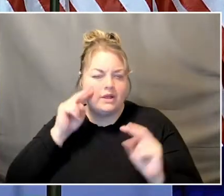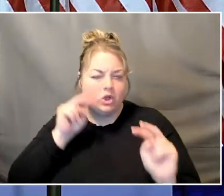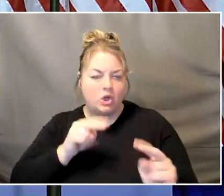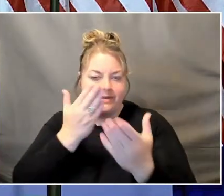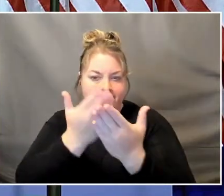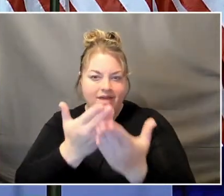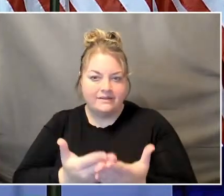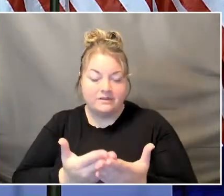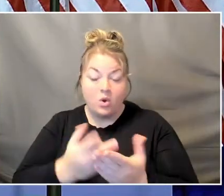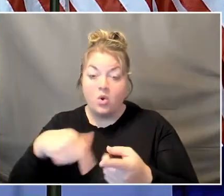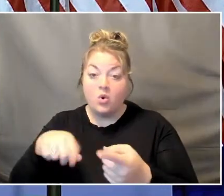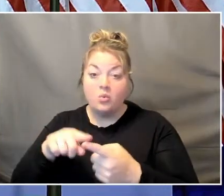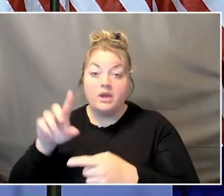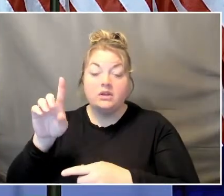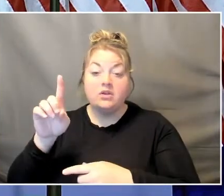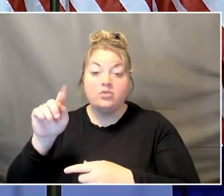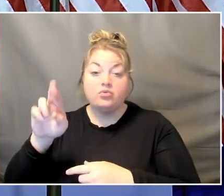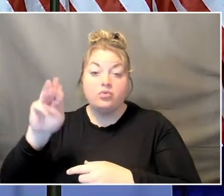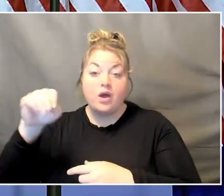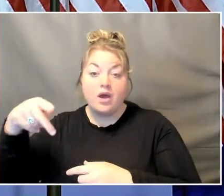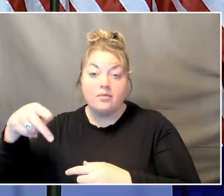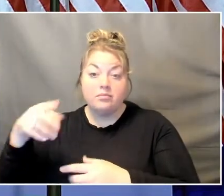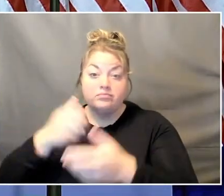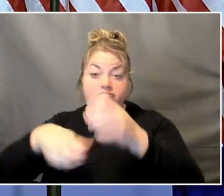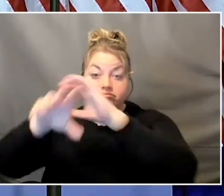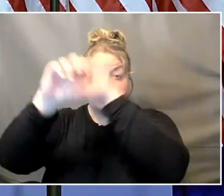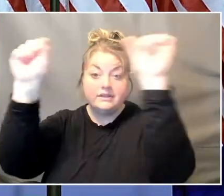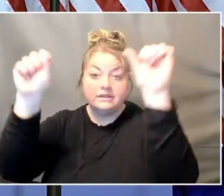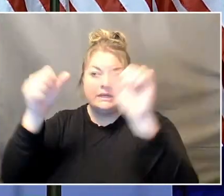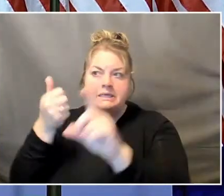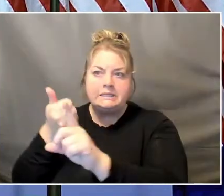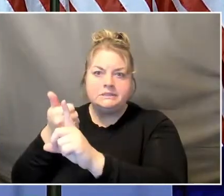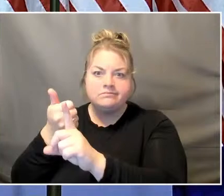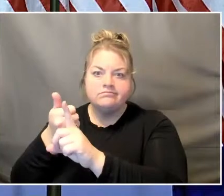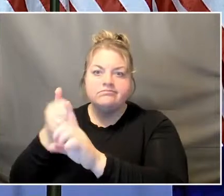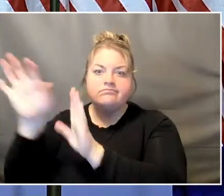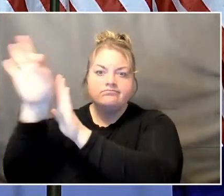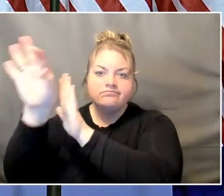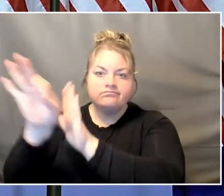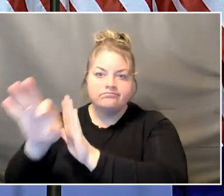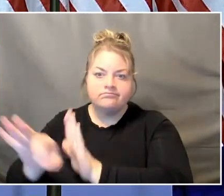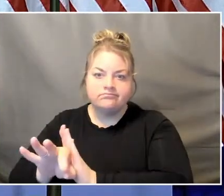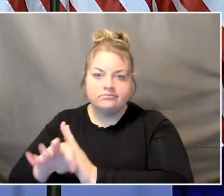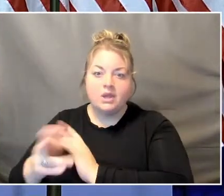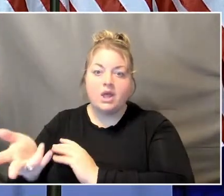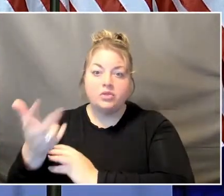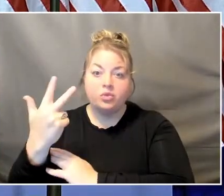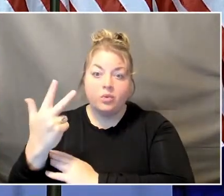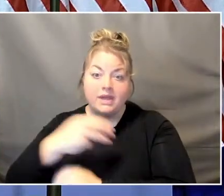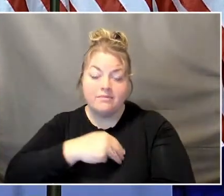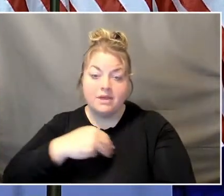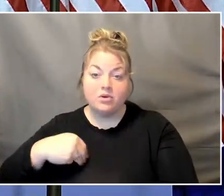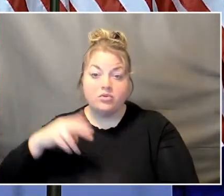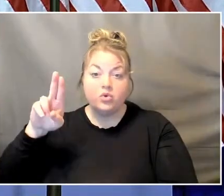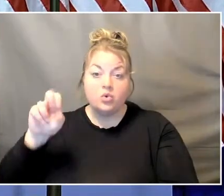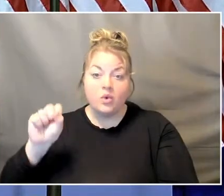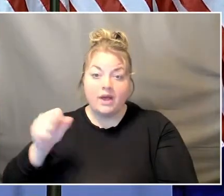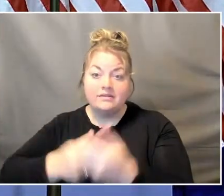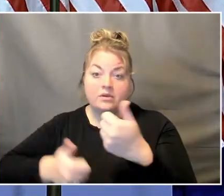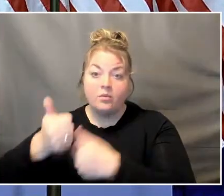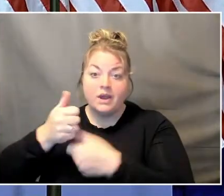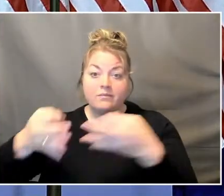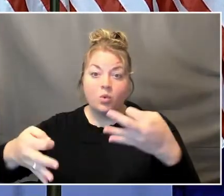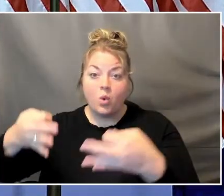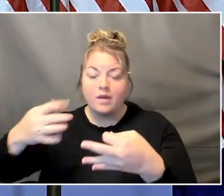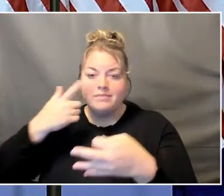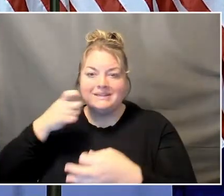When he was in the White House, Donald Trump handpicked 3 members of the United States Supreme Court because he intended